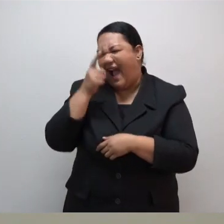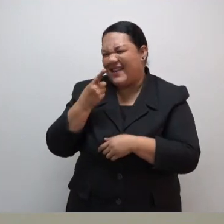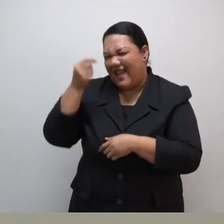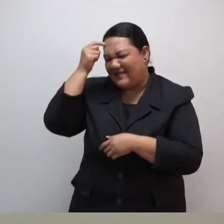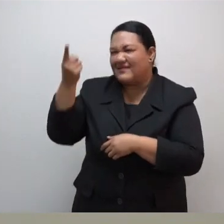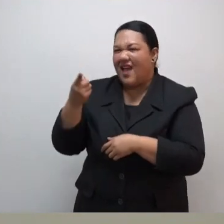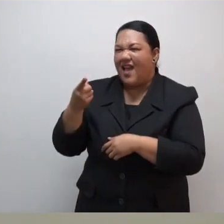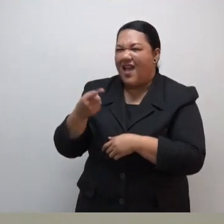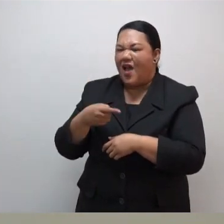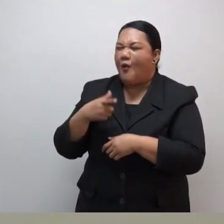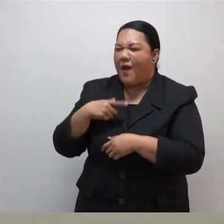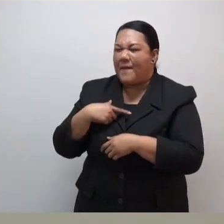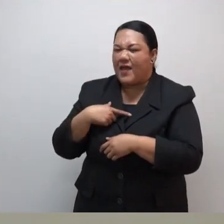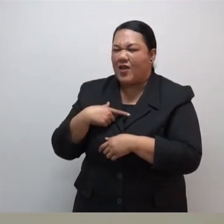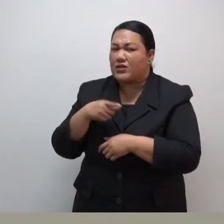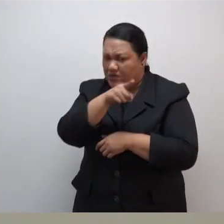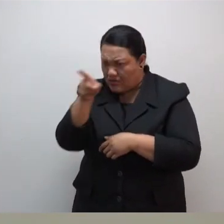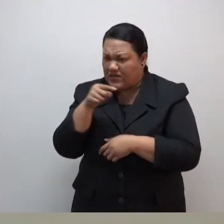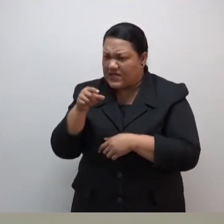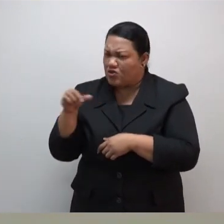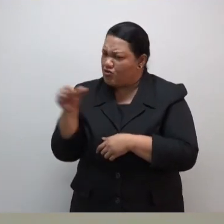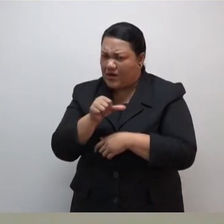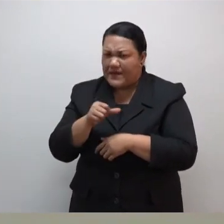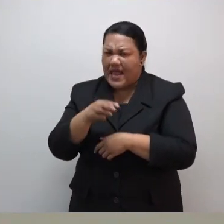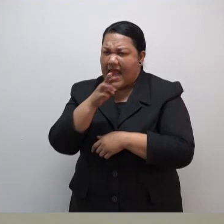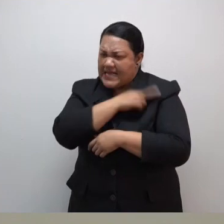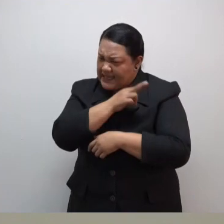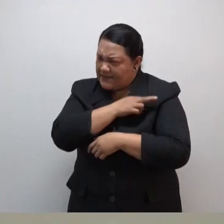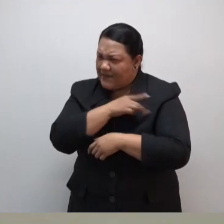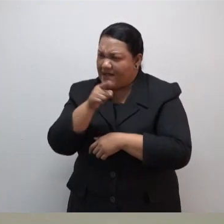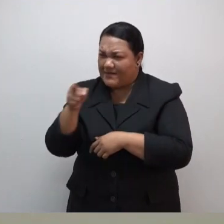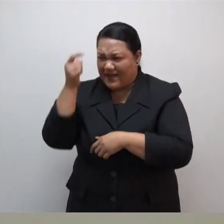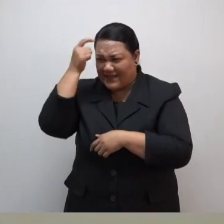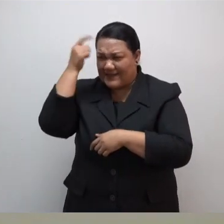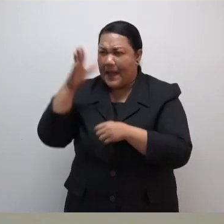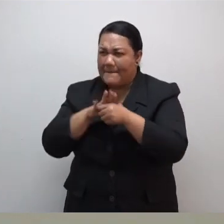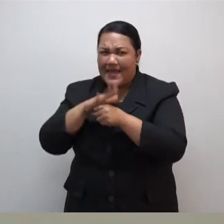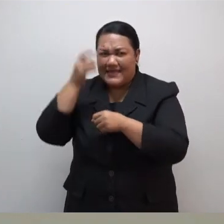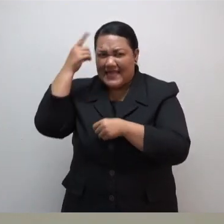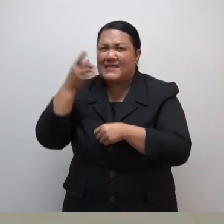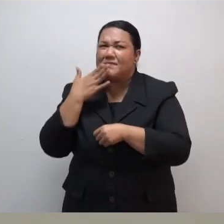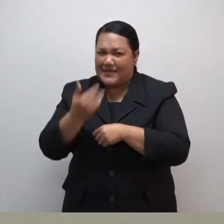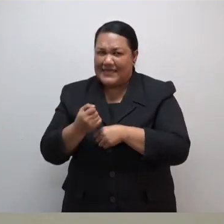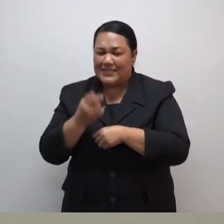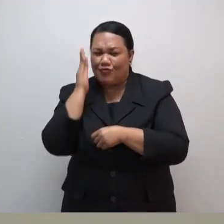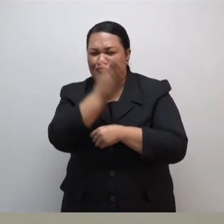as a responsible journalist, also do your research and should put back questions to them too. Yeah.